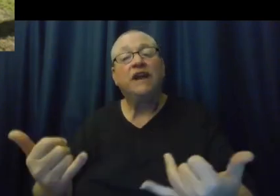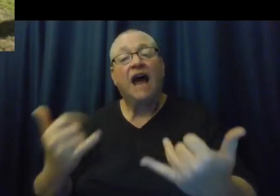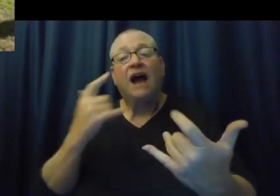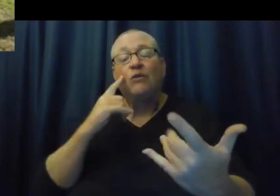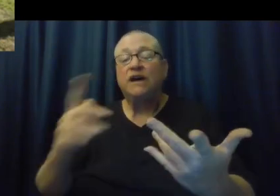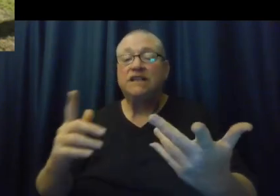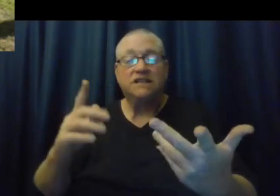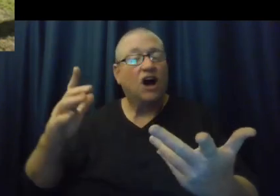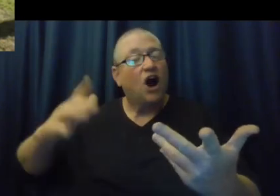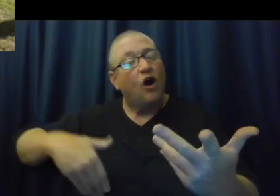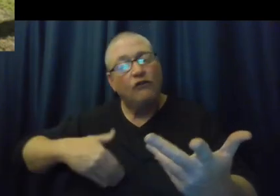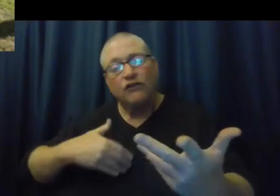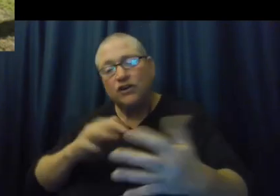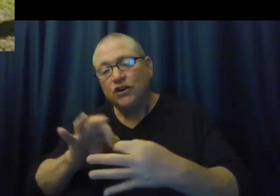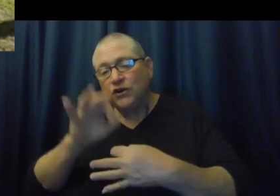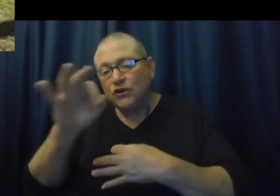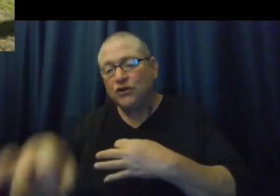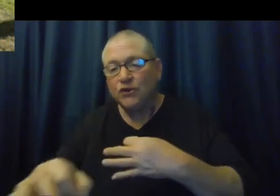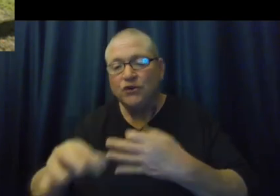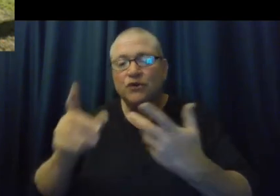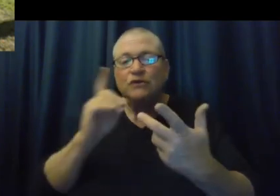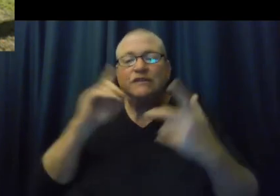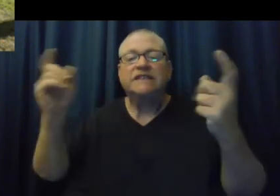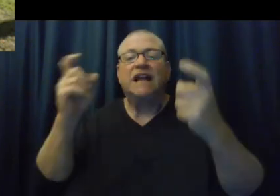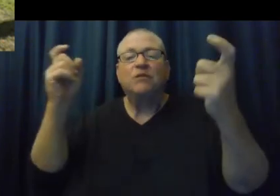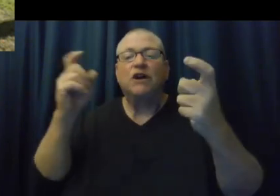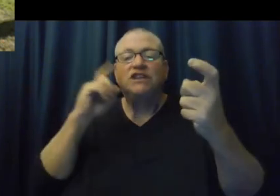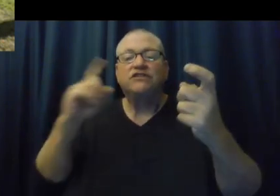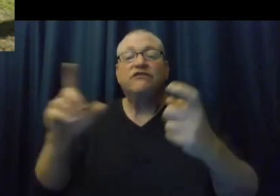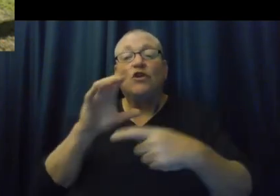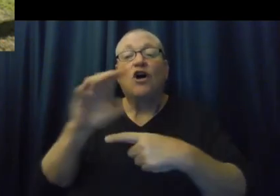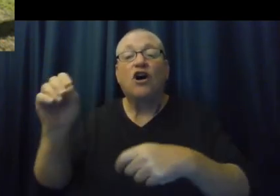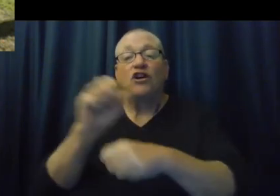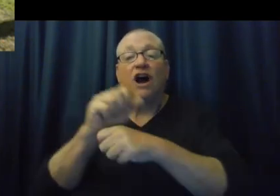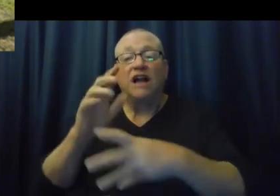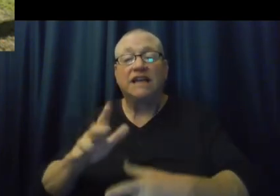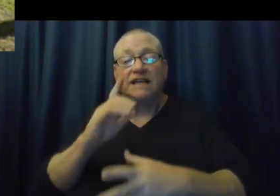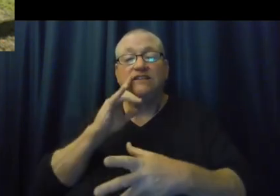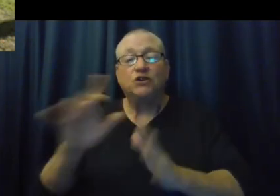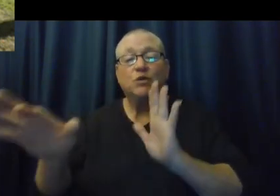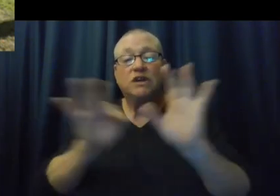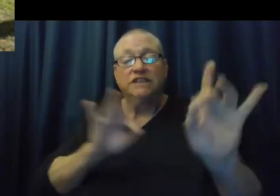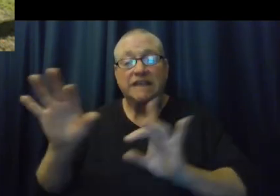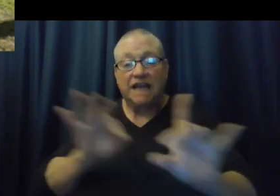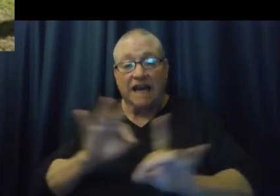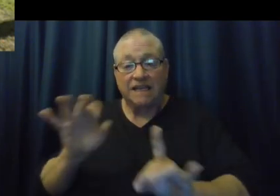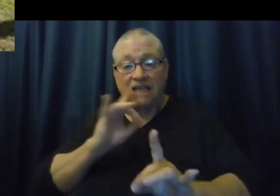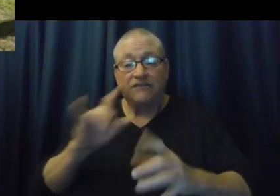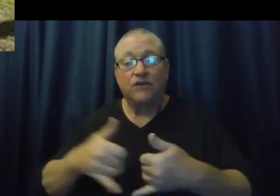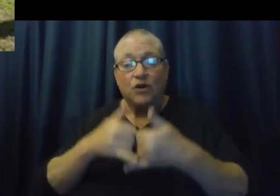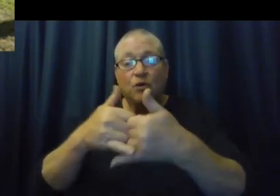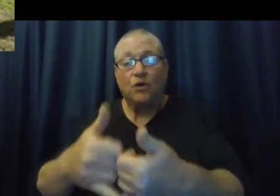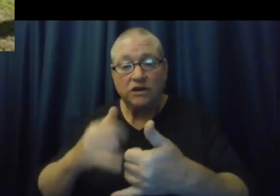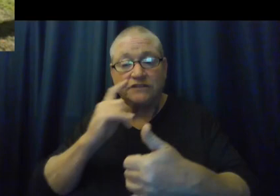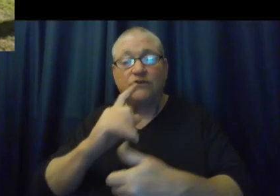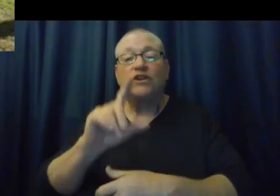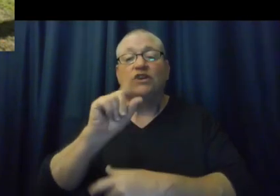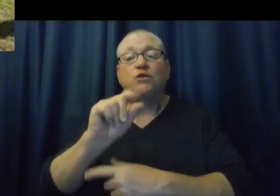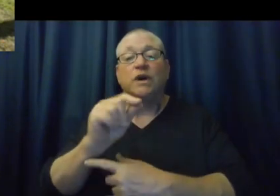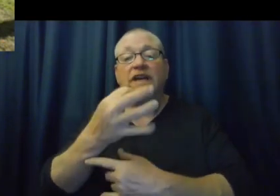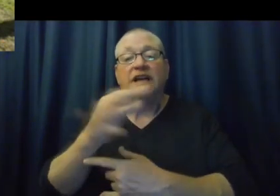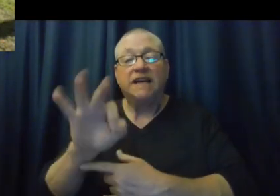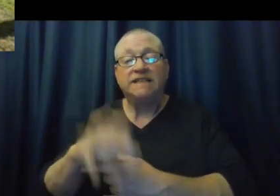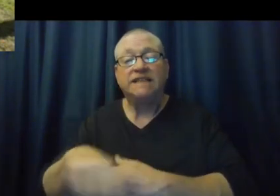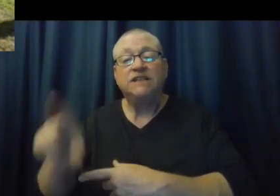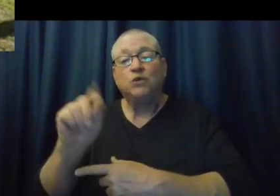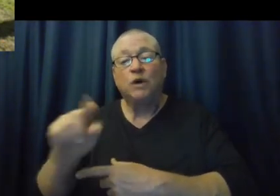our amazing colleagues that were selected for an award for the 2019-2020 academic year. Because